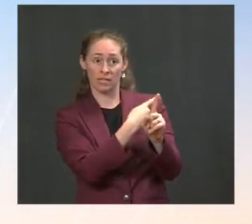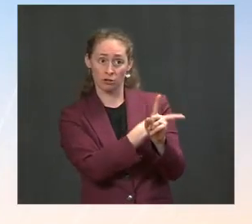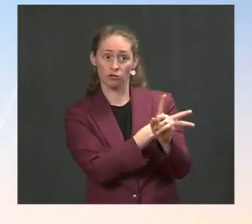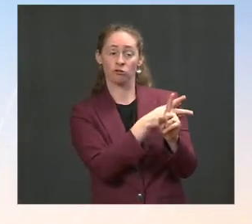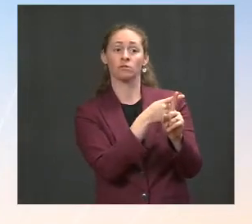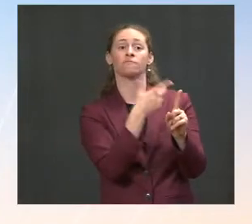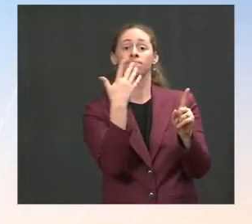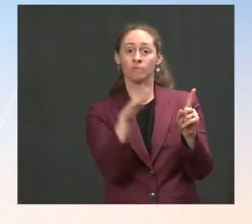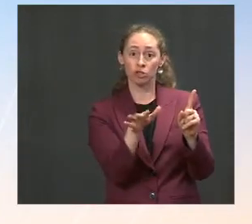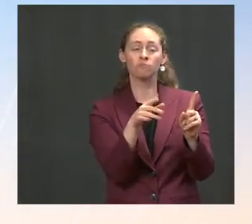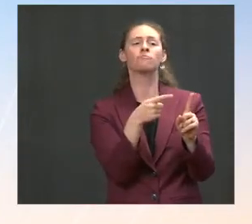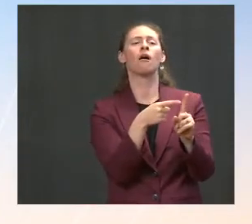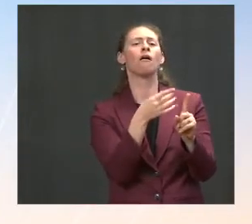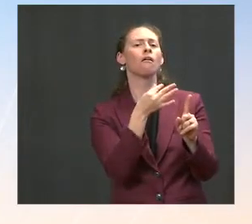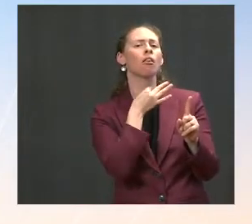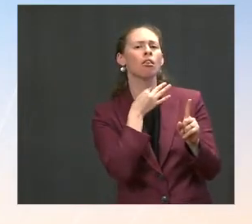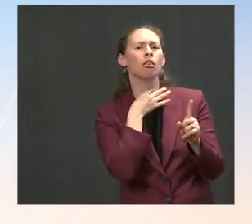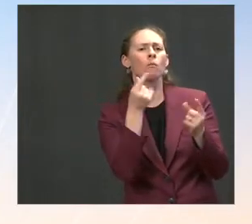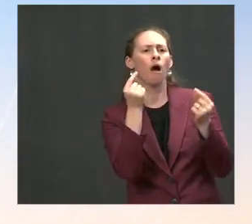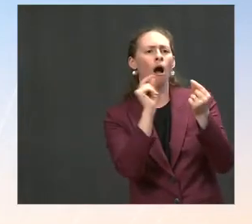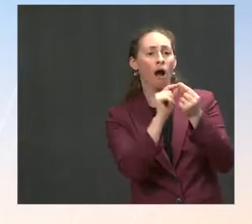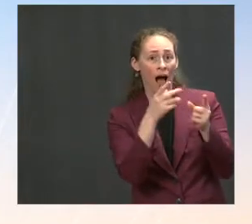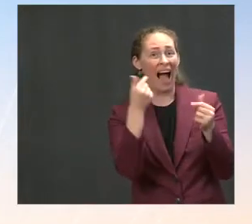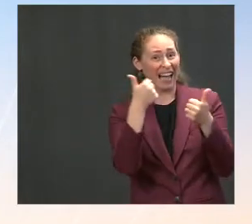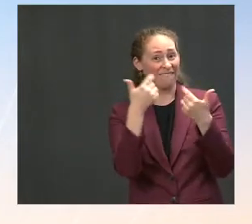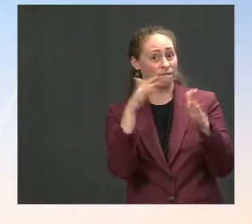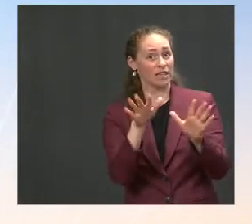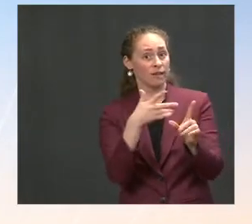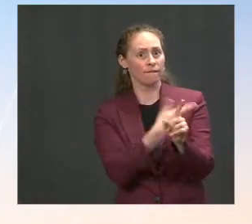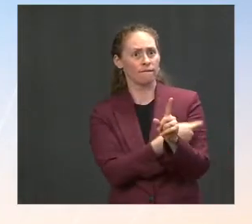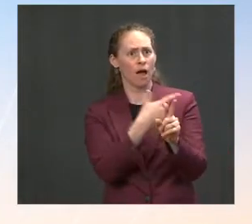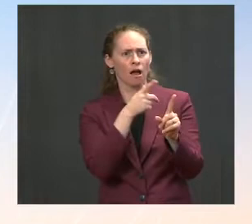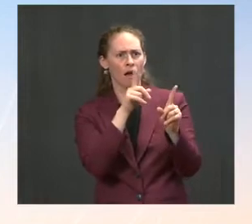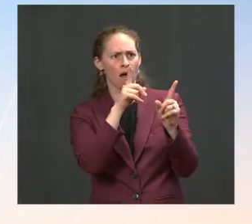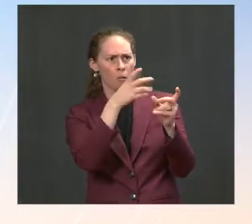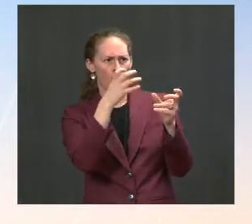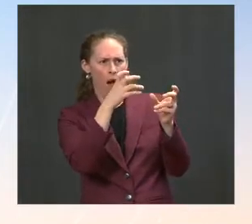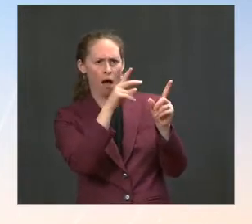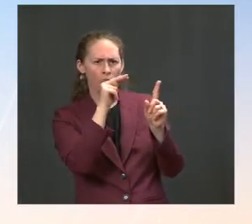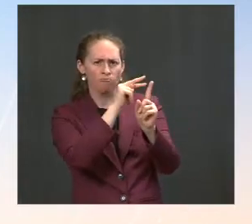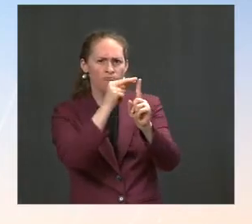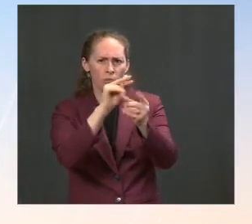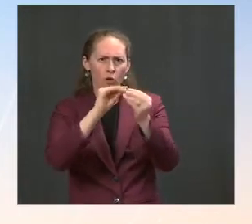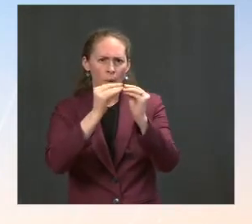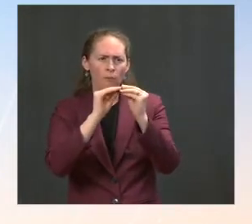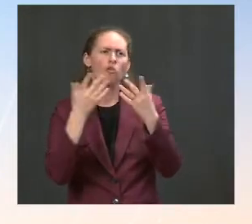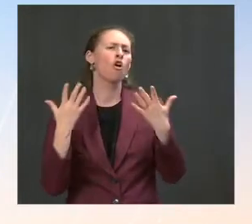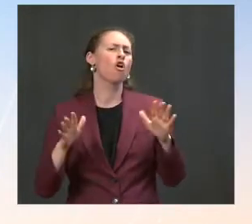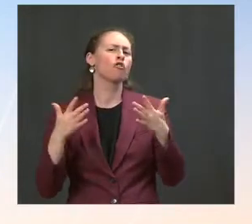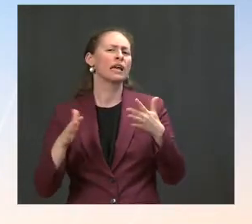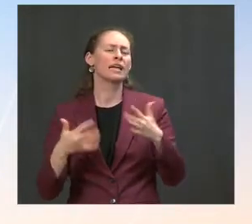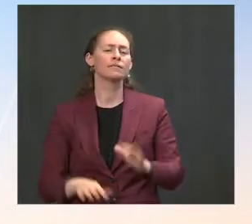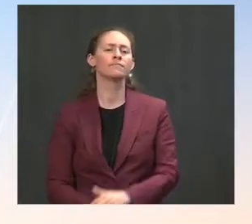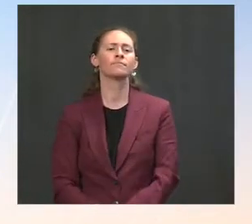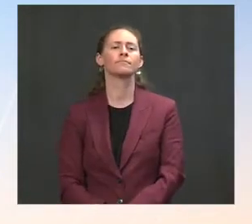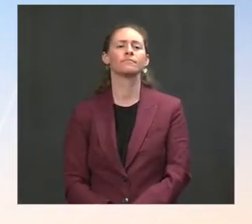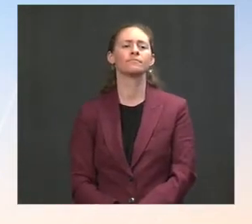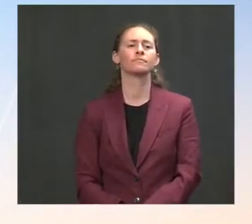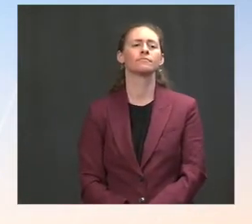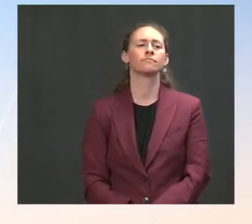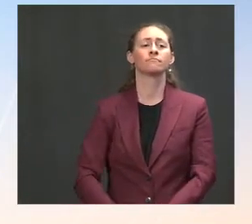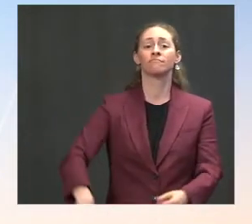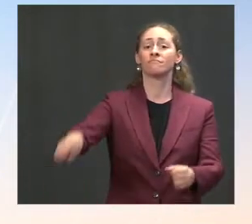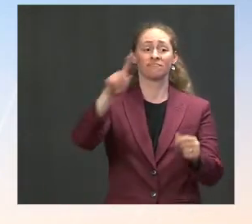there's a range of means our public health officials are tracking across the country, across DC, across any individuals